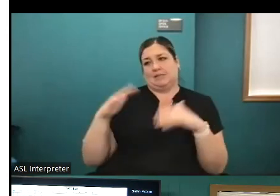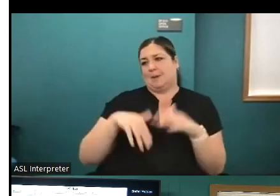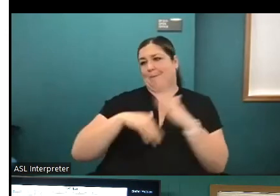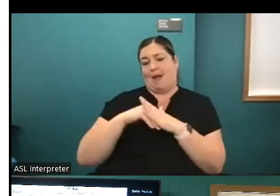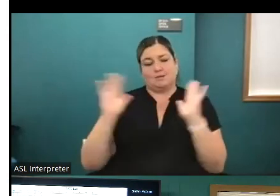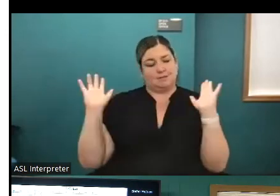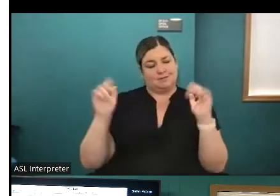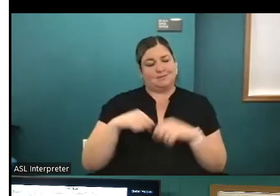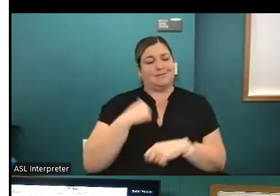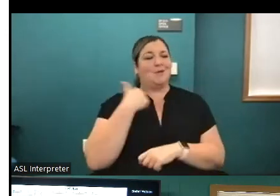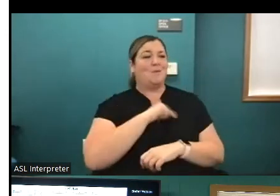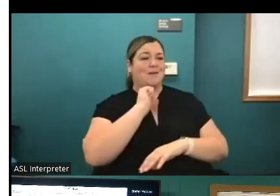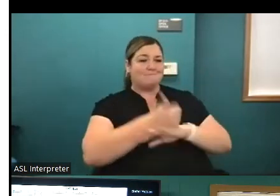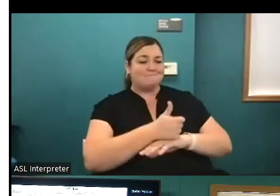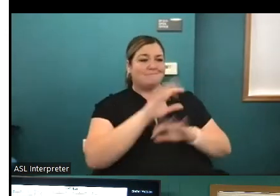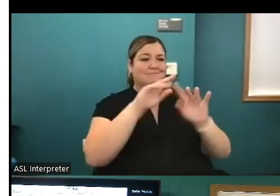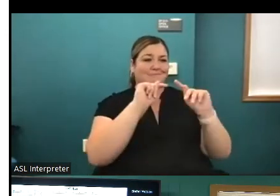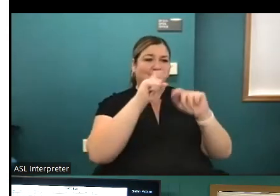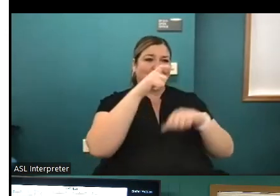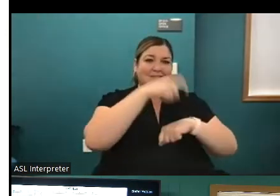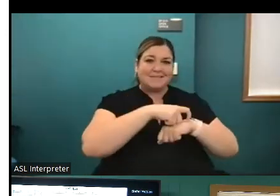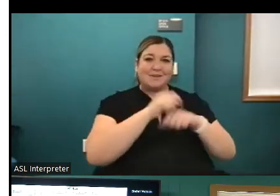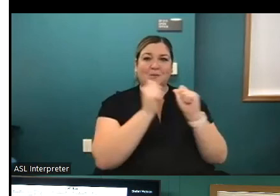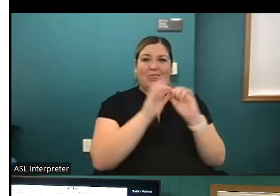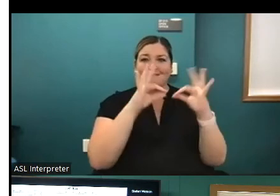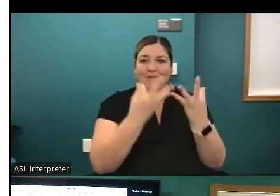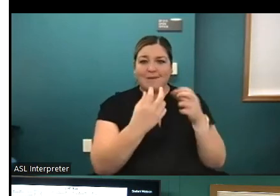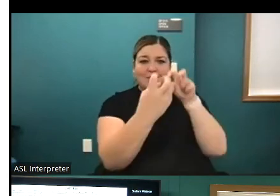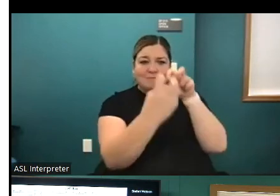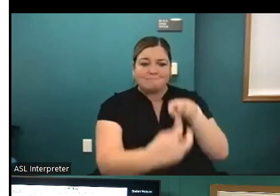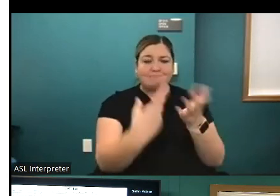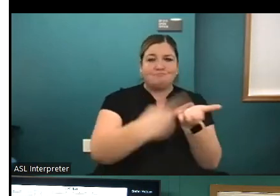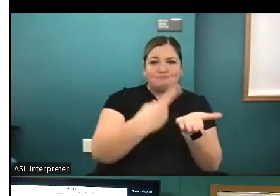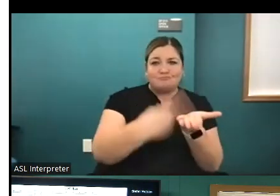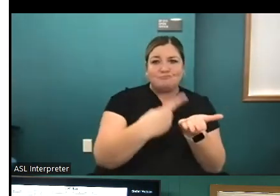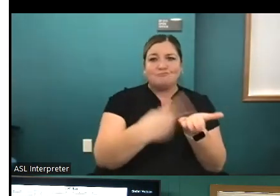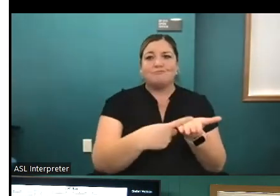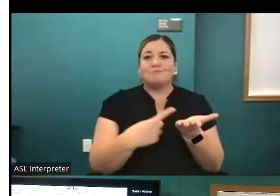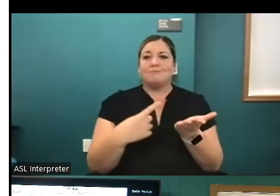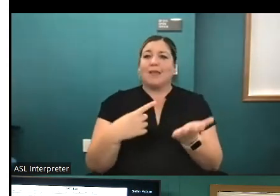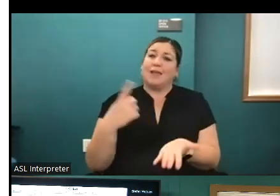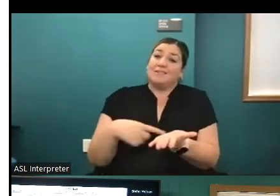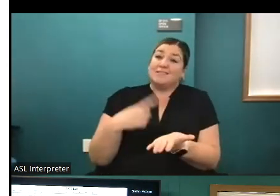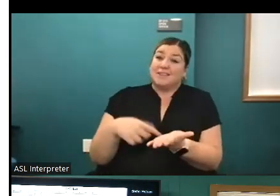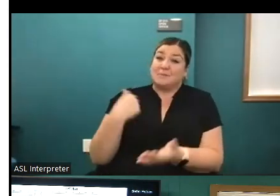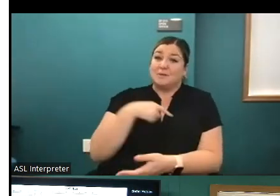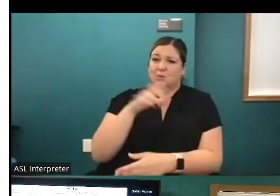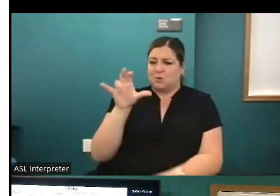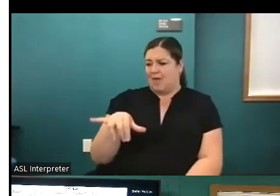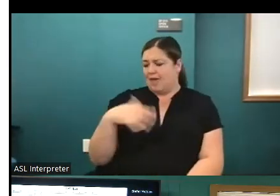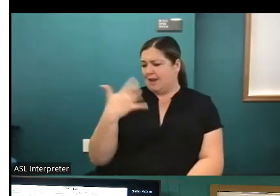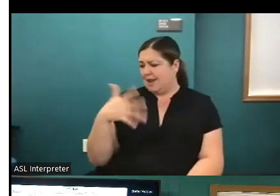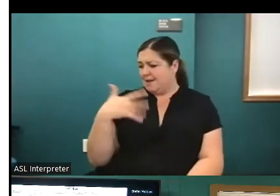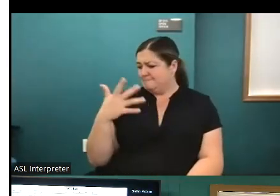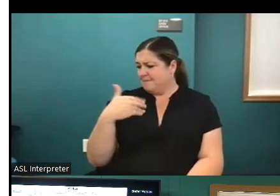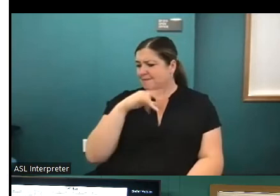I'm just saying, we can set up time with family and like really give them that. And sometimes, you know, we do that too. Who was it? There was